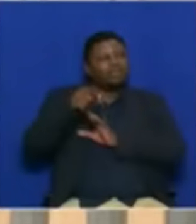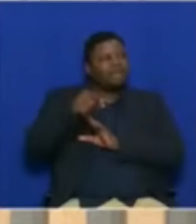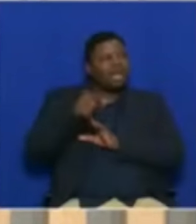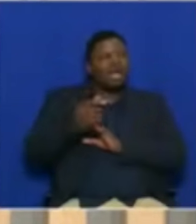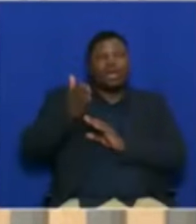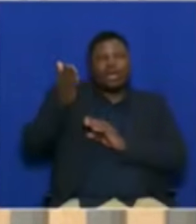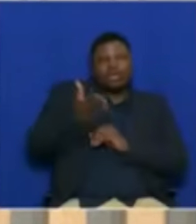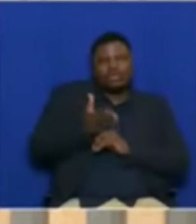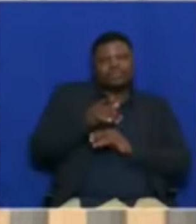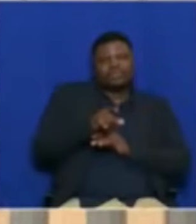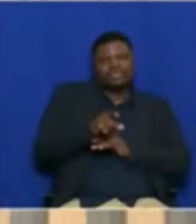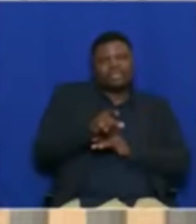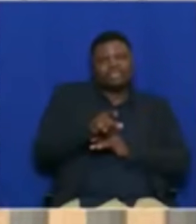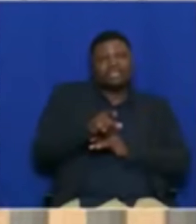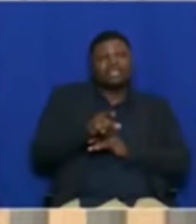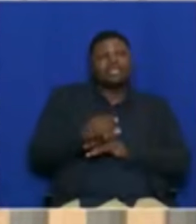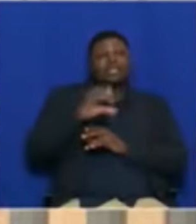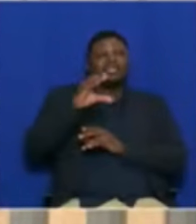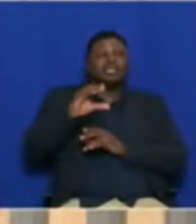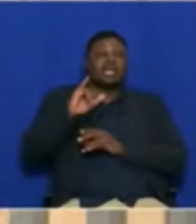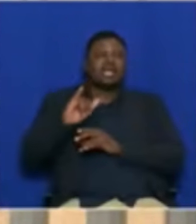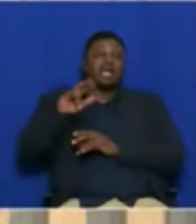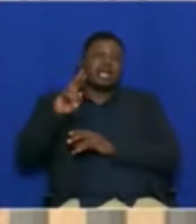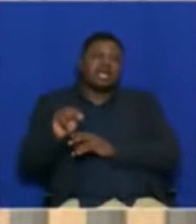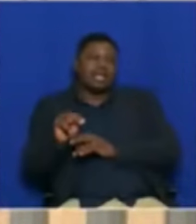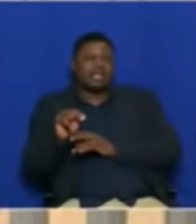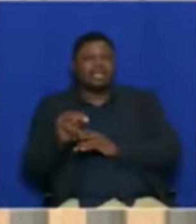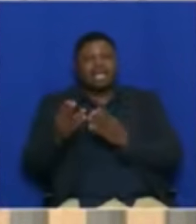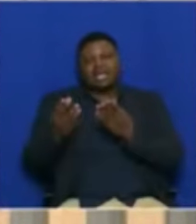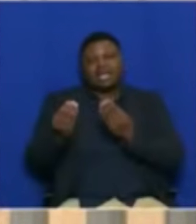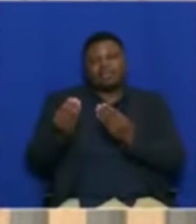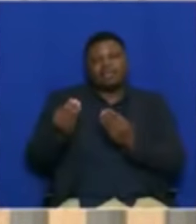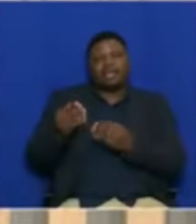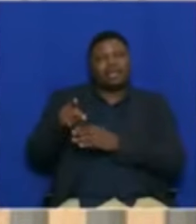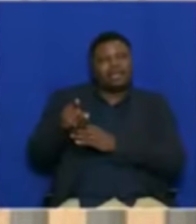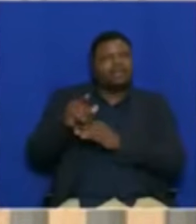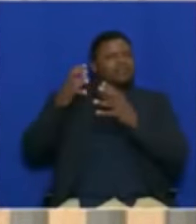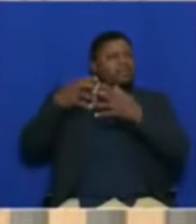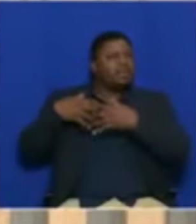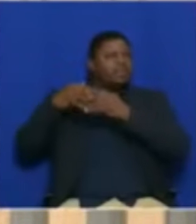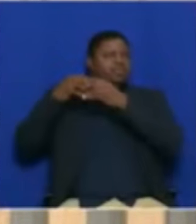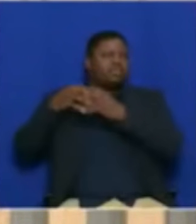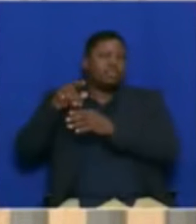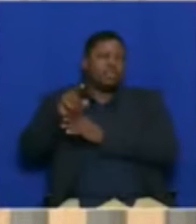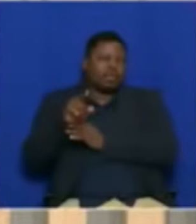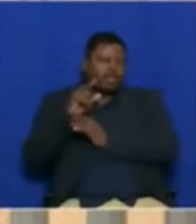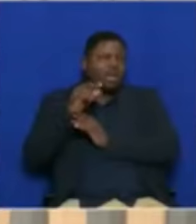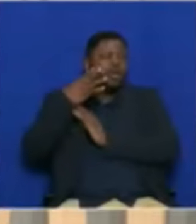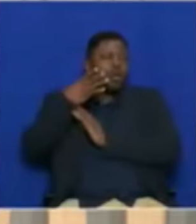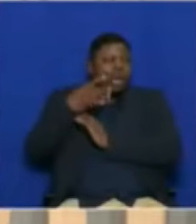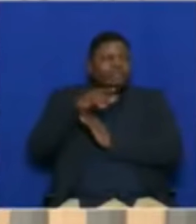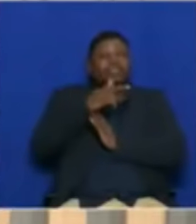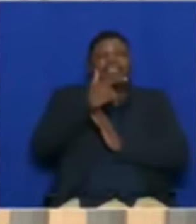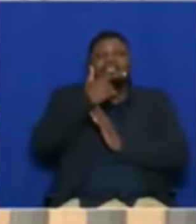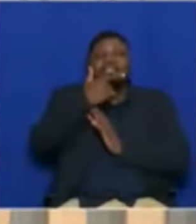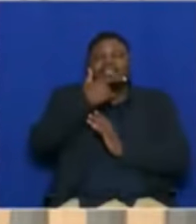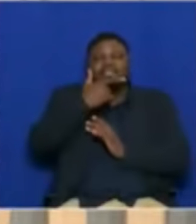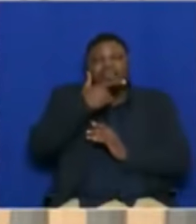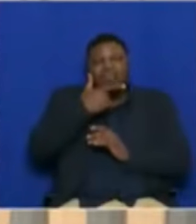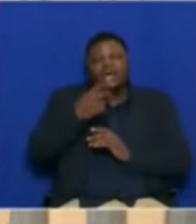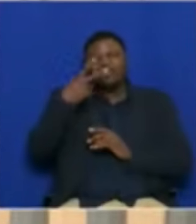CIN number that Yes. it would have been initiated in December of 2024. Yes. And we just want to see